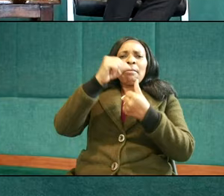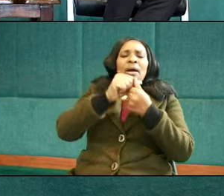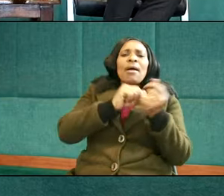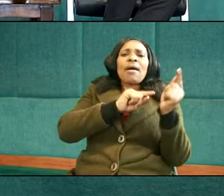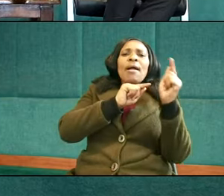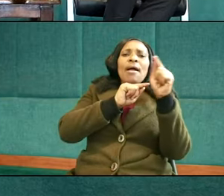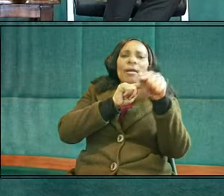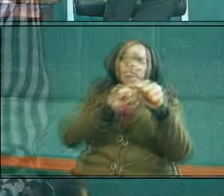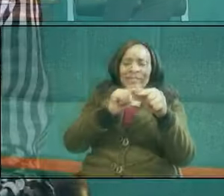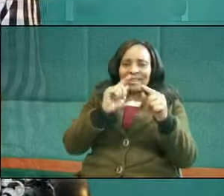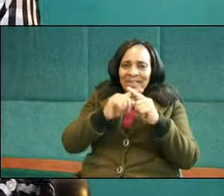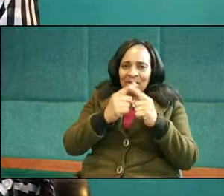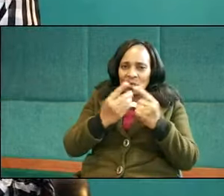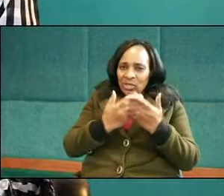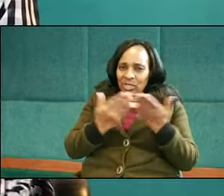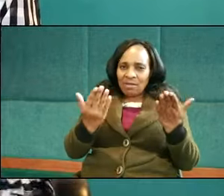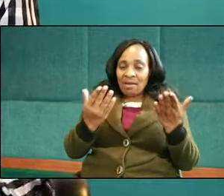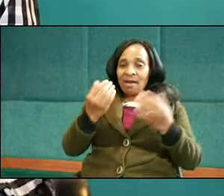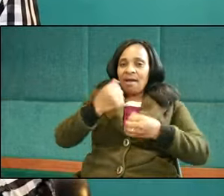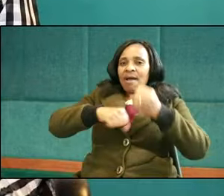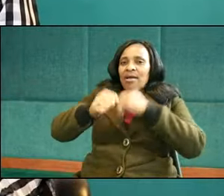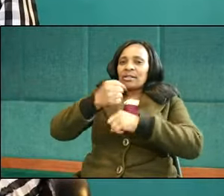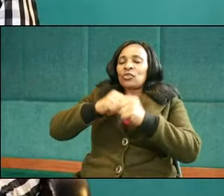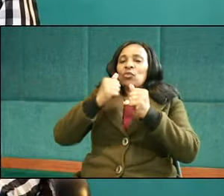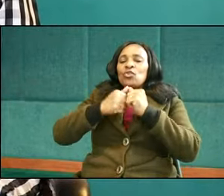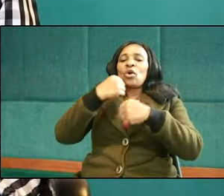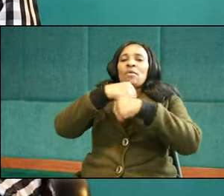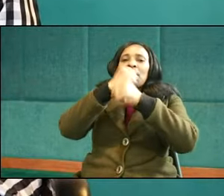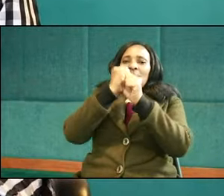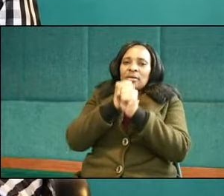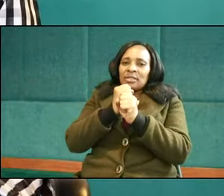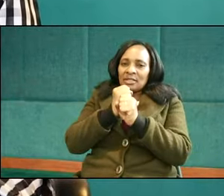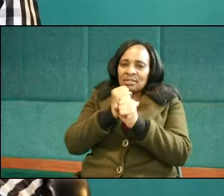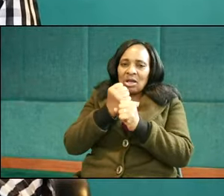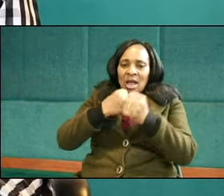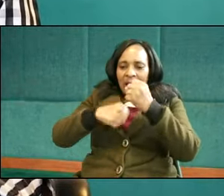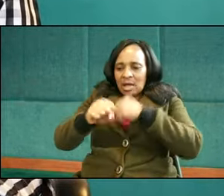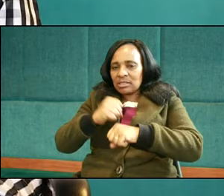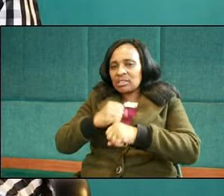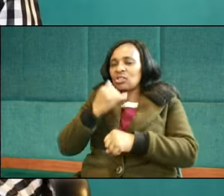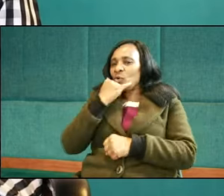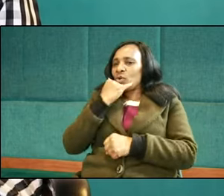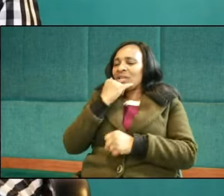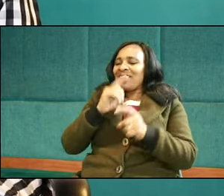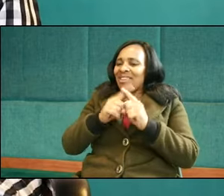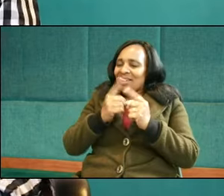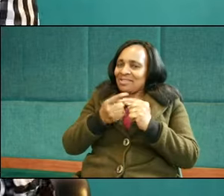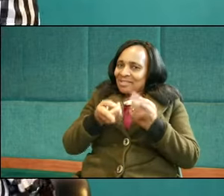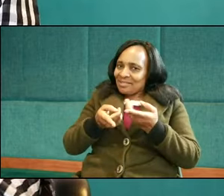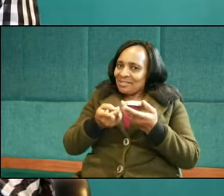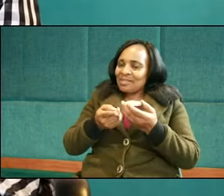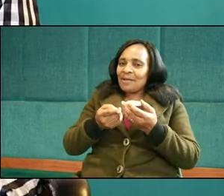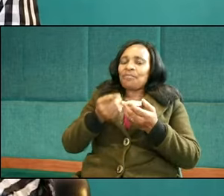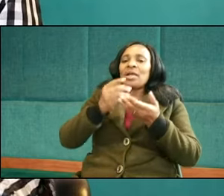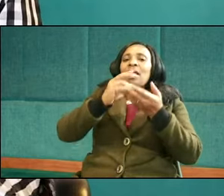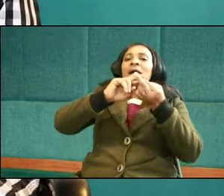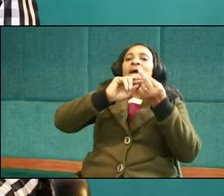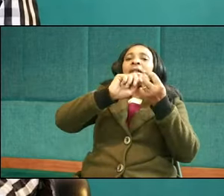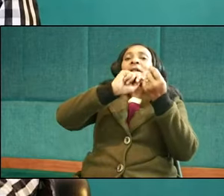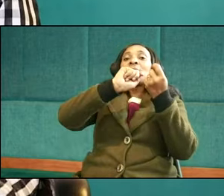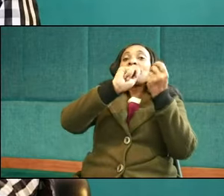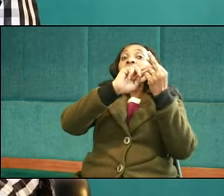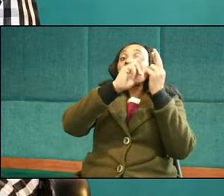comes to you that whatever act that you committed is wrong. Then repentance is turning